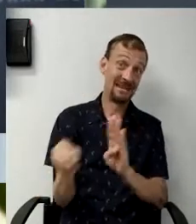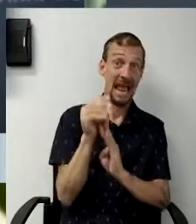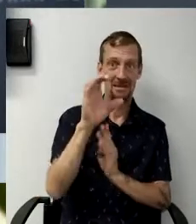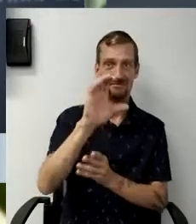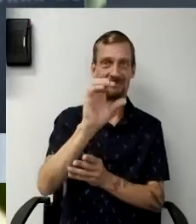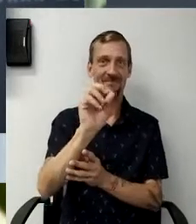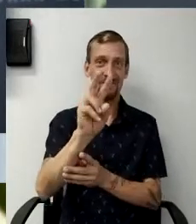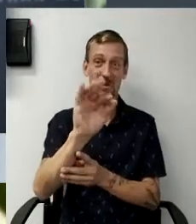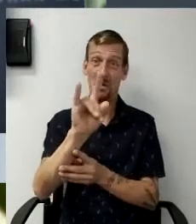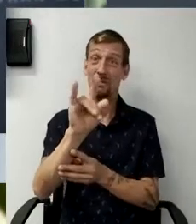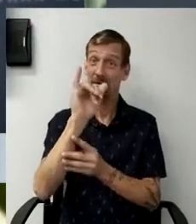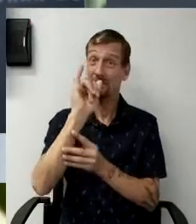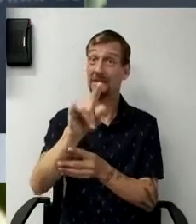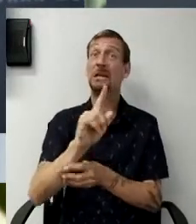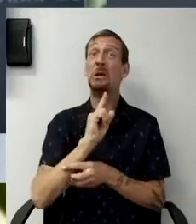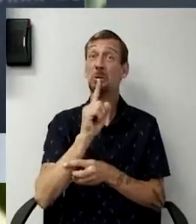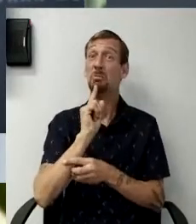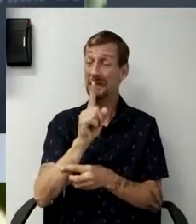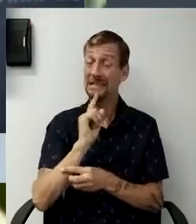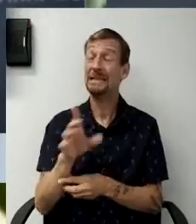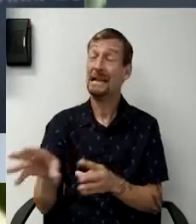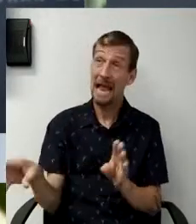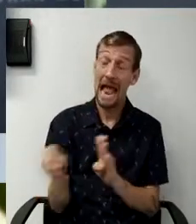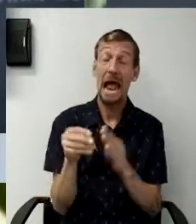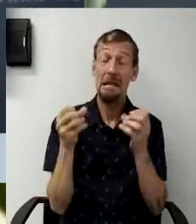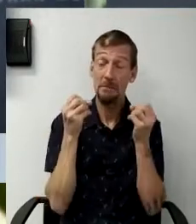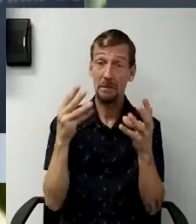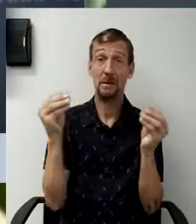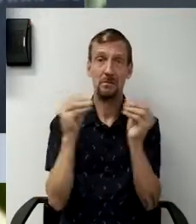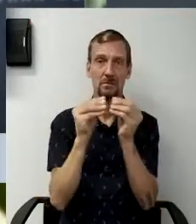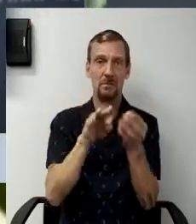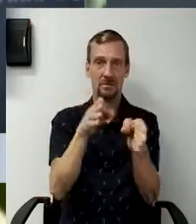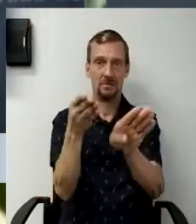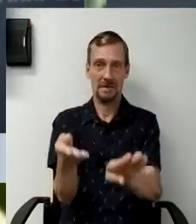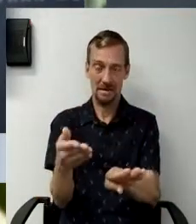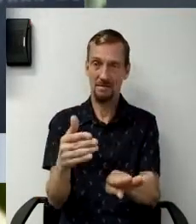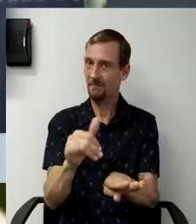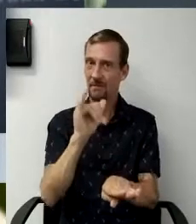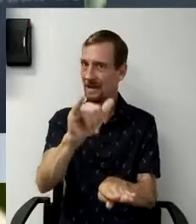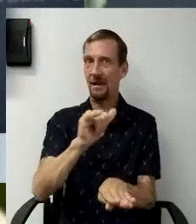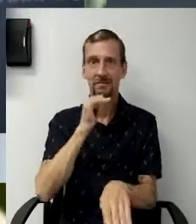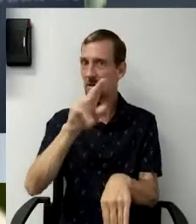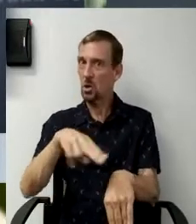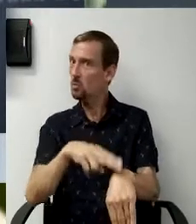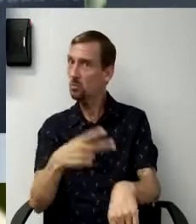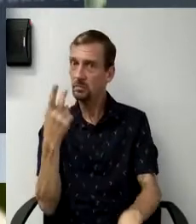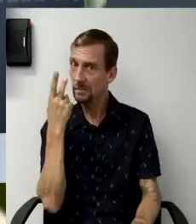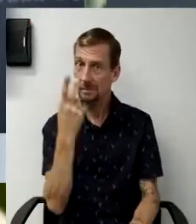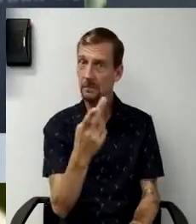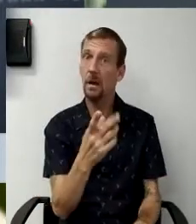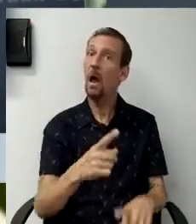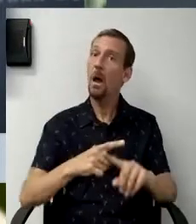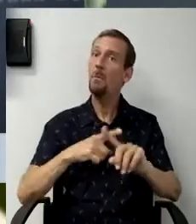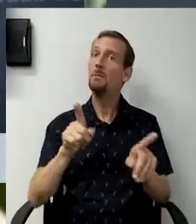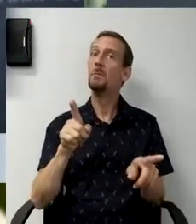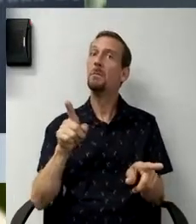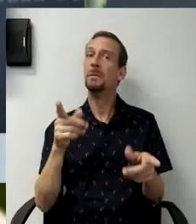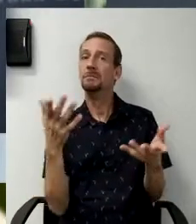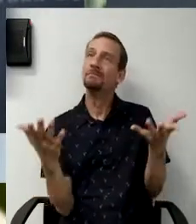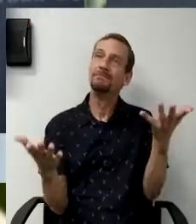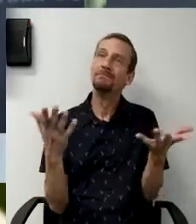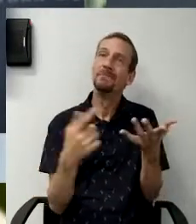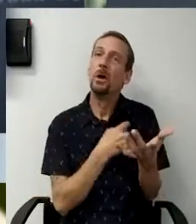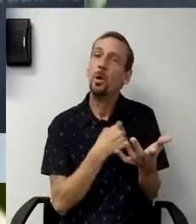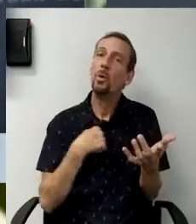it, that's, I believe, added additional deaths that we would normally not have seen. But are we also